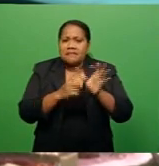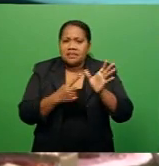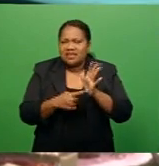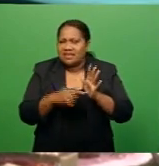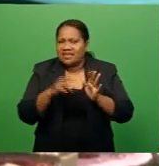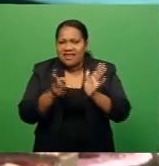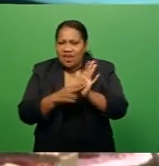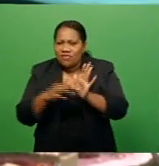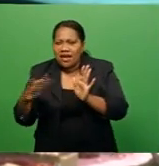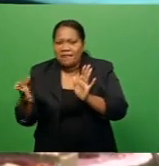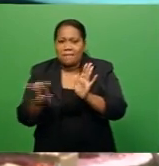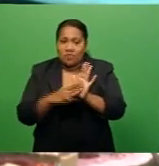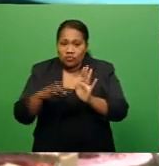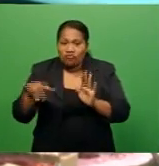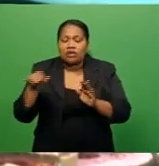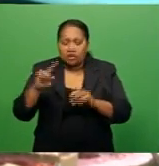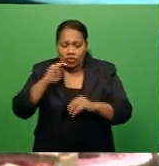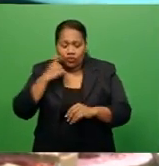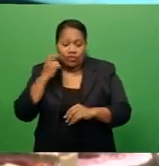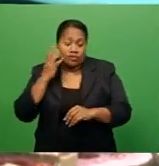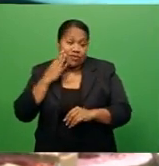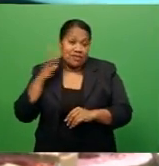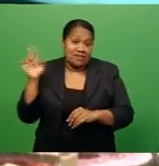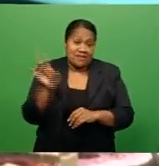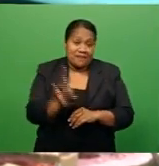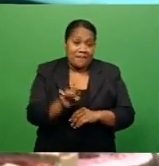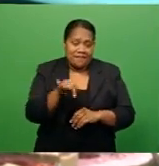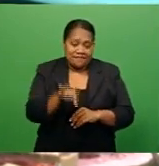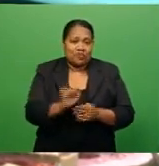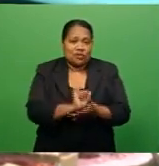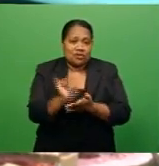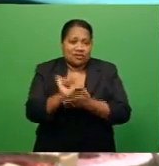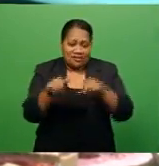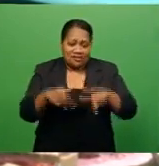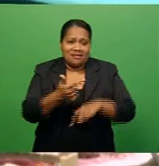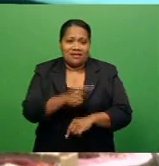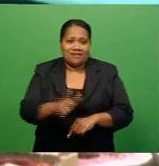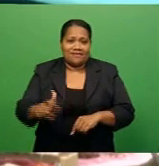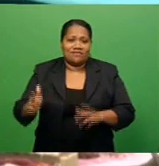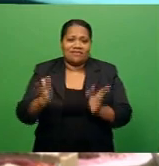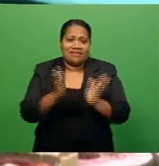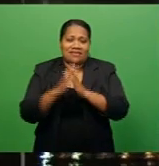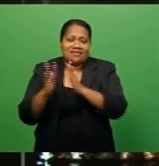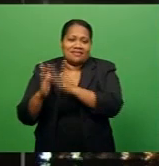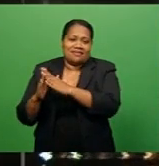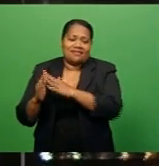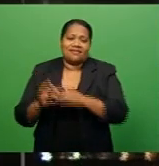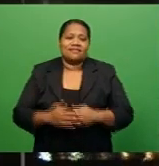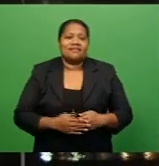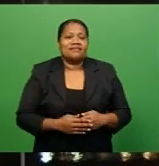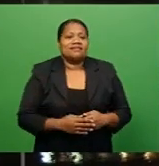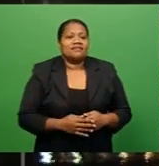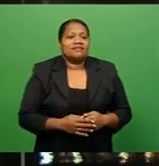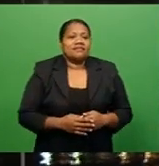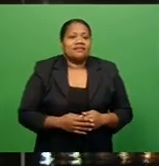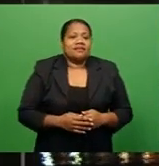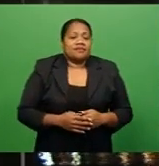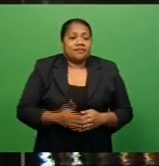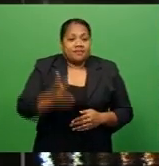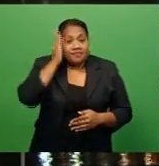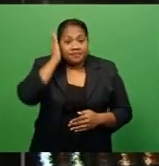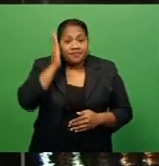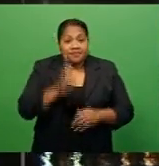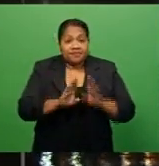their produce here in Levuka town. Jose Nunga, FBC News. School children